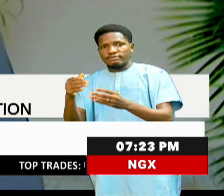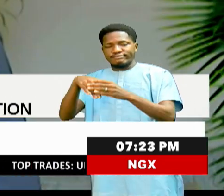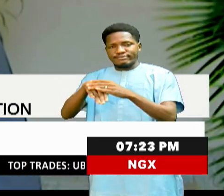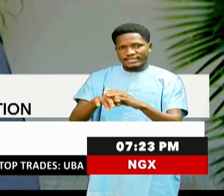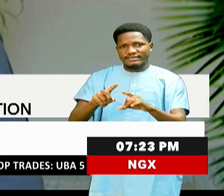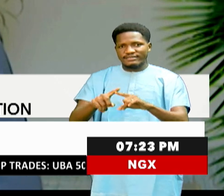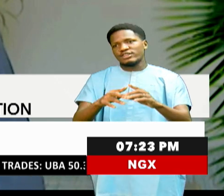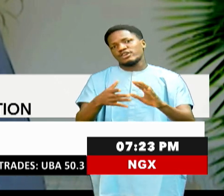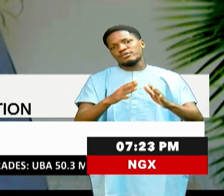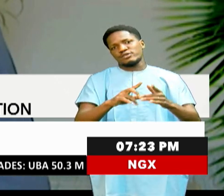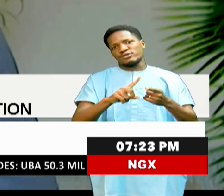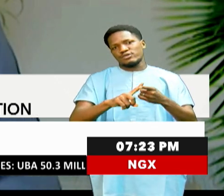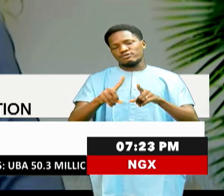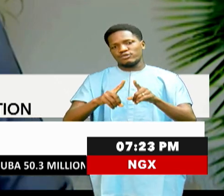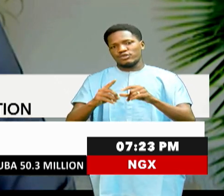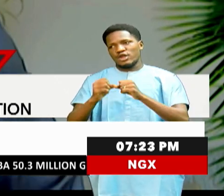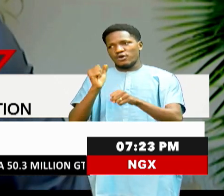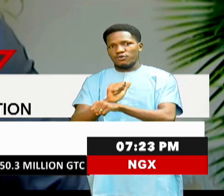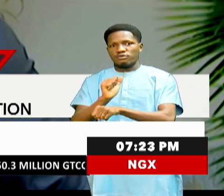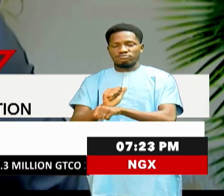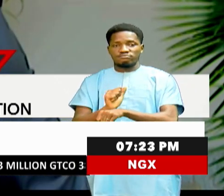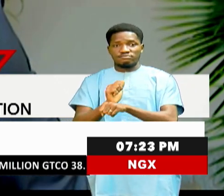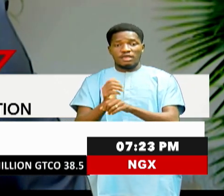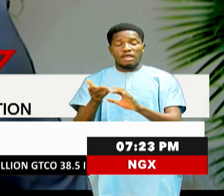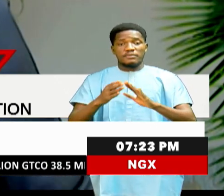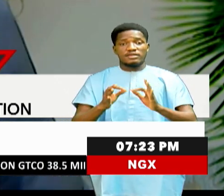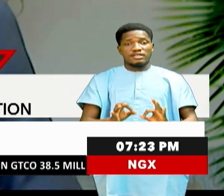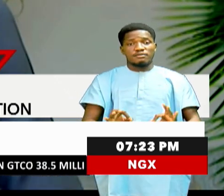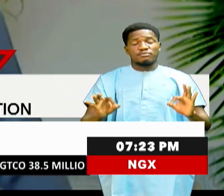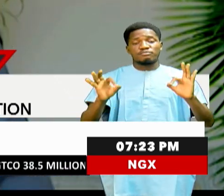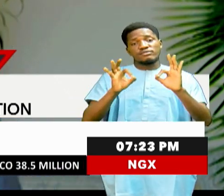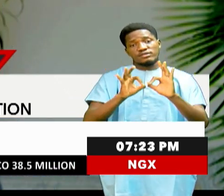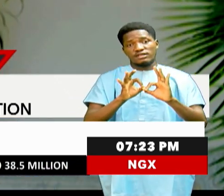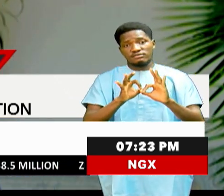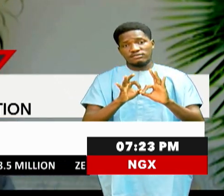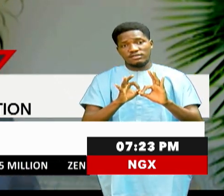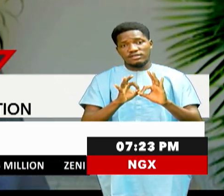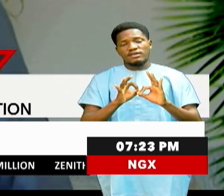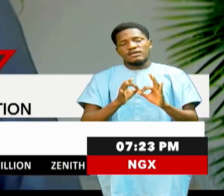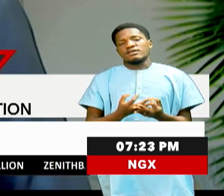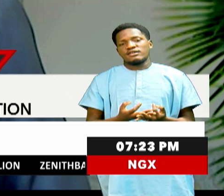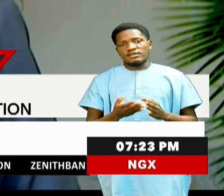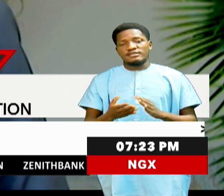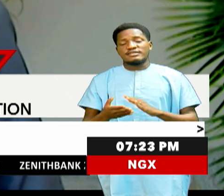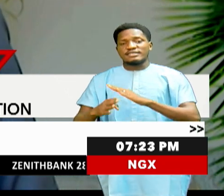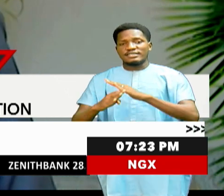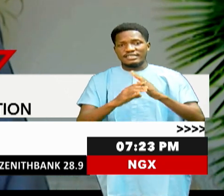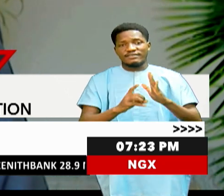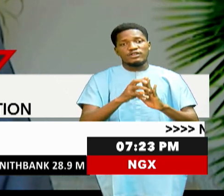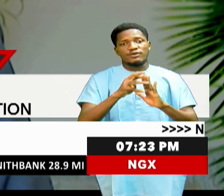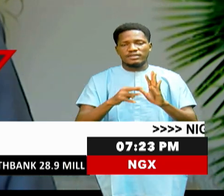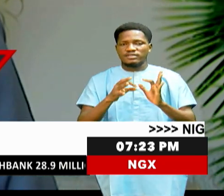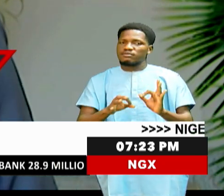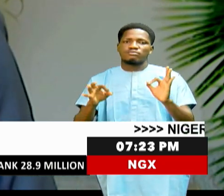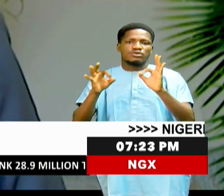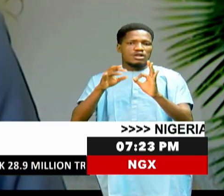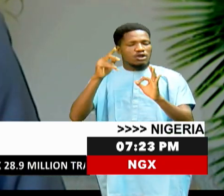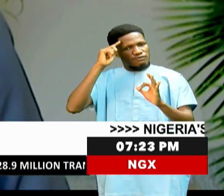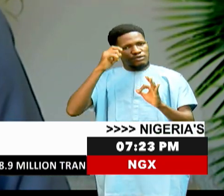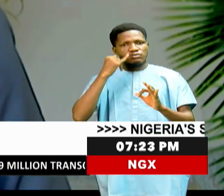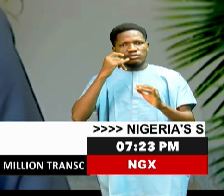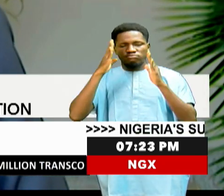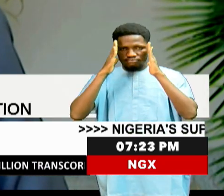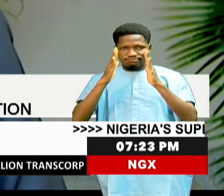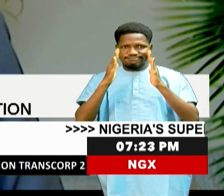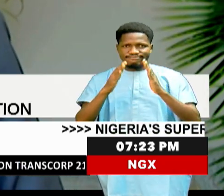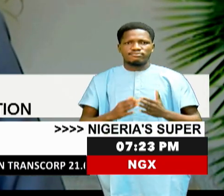Peace is critical to every other thing we are doing, and peace, security, and development is something that any government should pay attention to. More of conflict